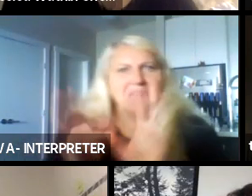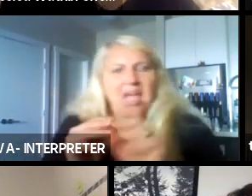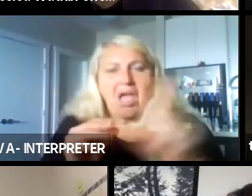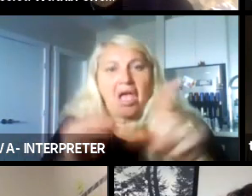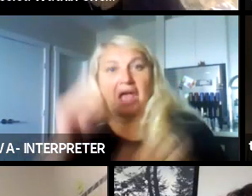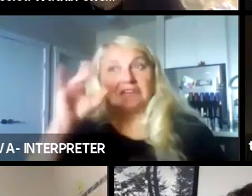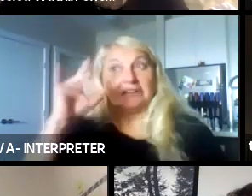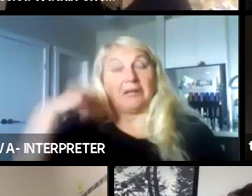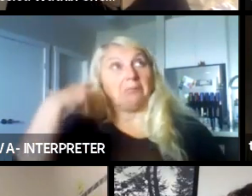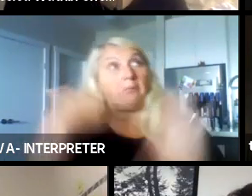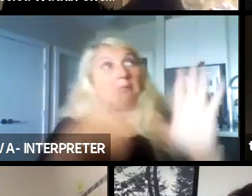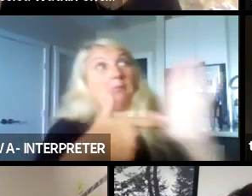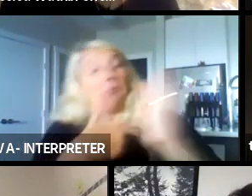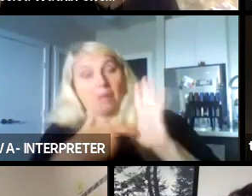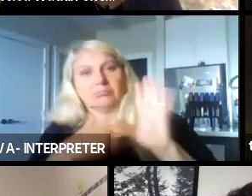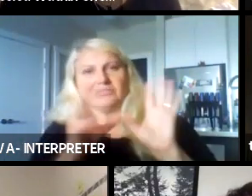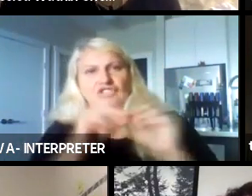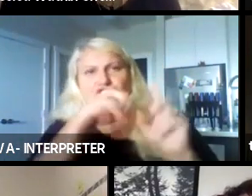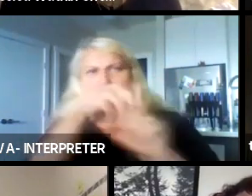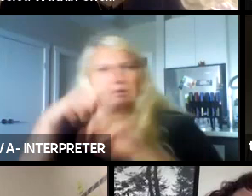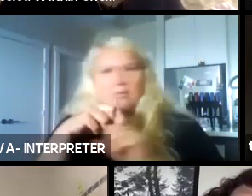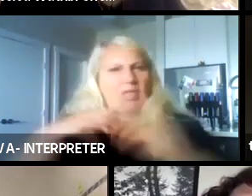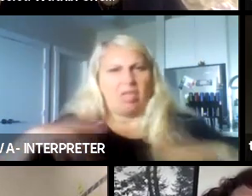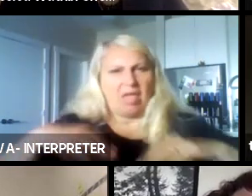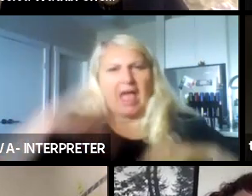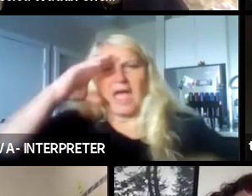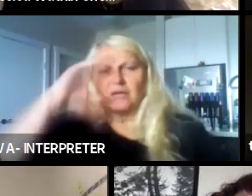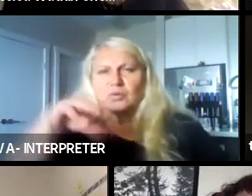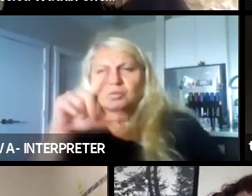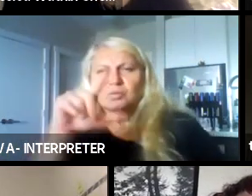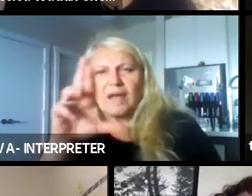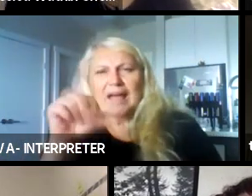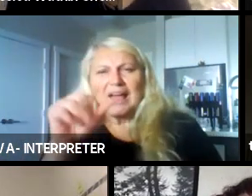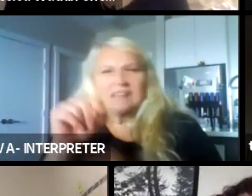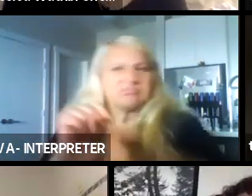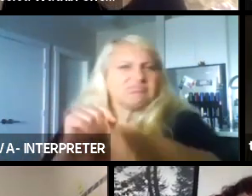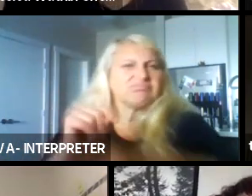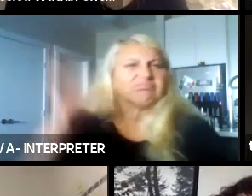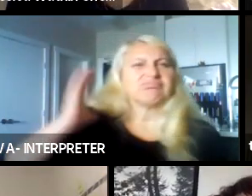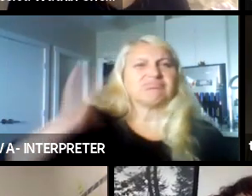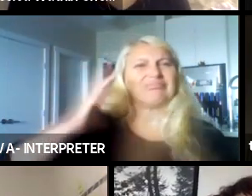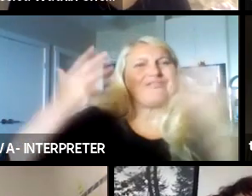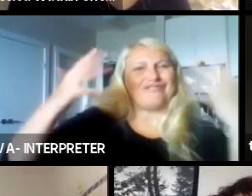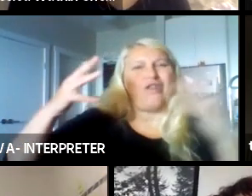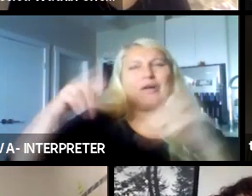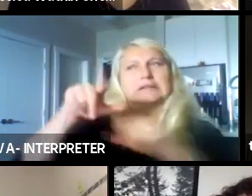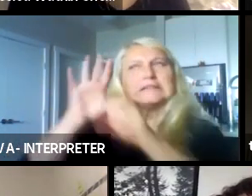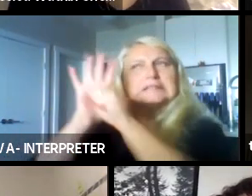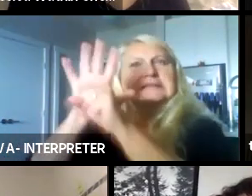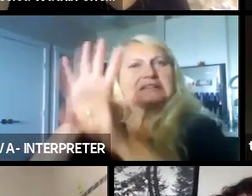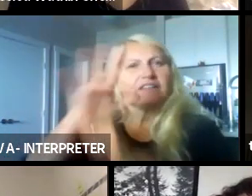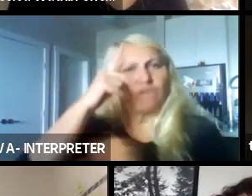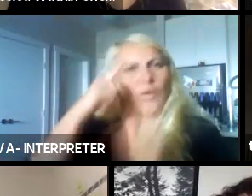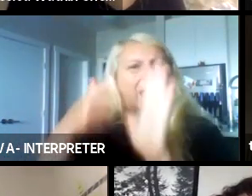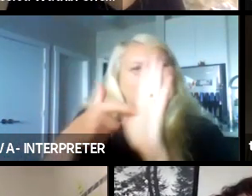first meeting, because the access check-in is a practice that Grant created, and then I have been aggressively pushing for every single meeting I'm a part